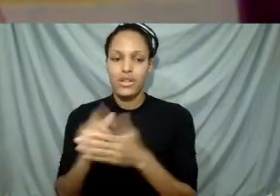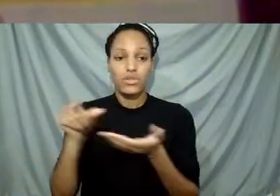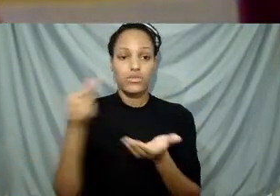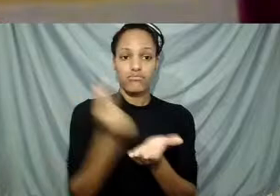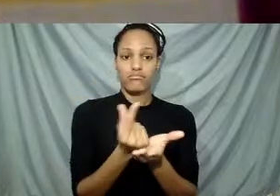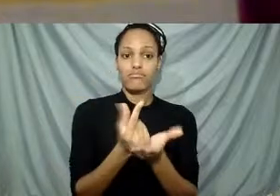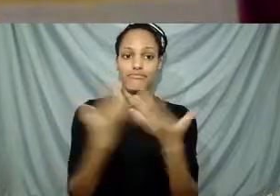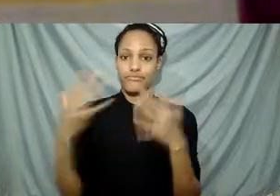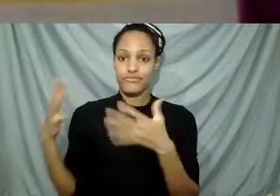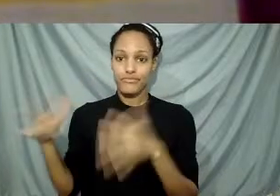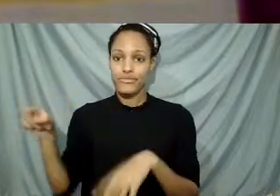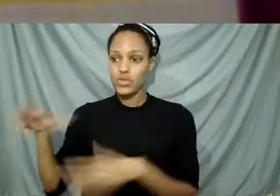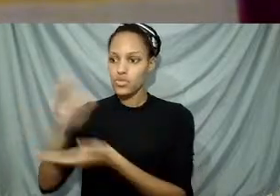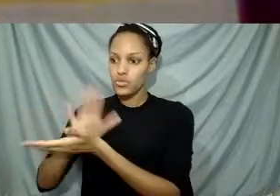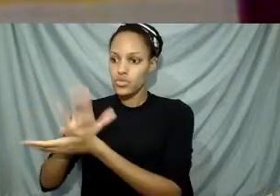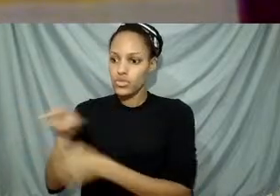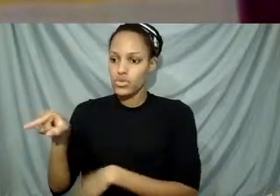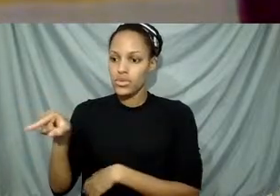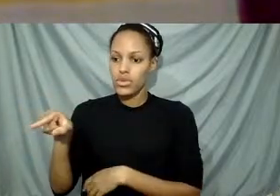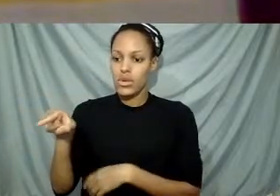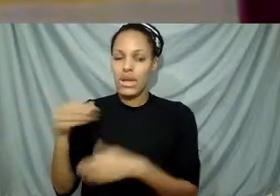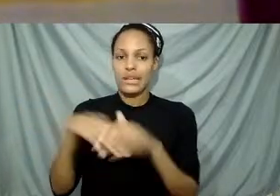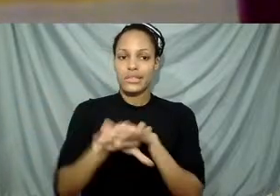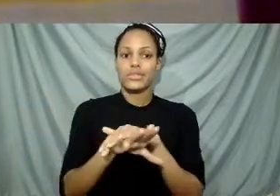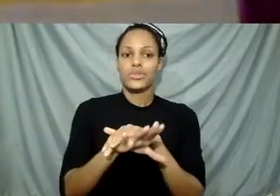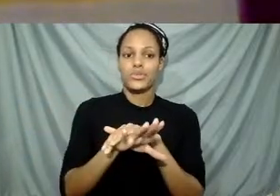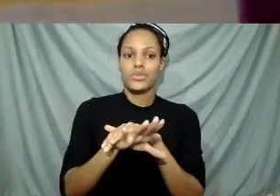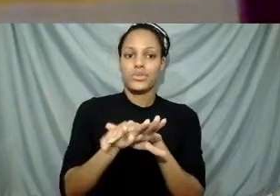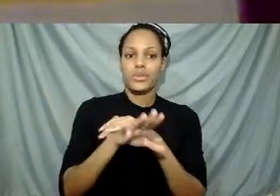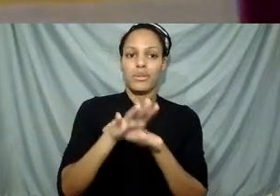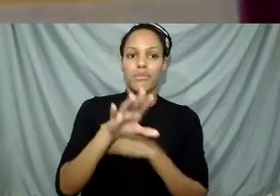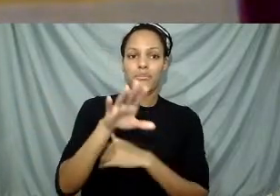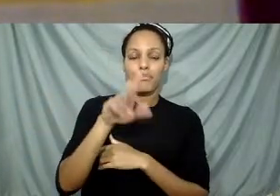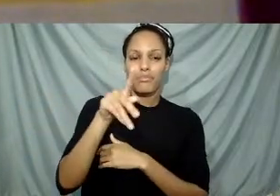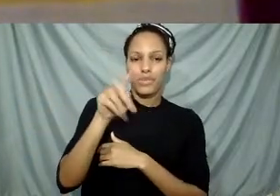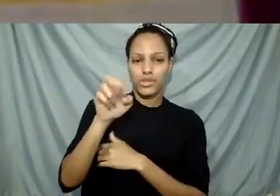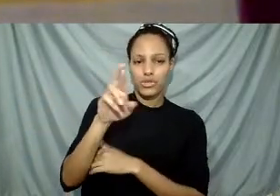into the Stephen Petronio company, whoop, whoop,